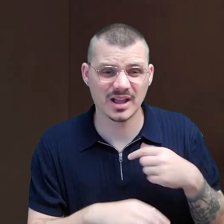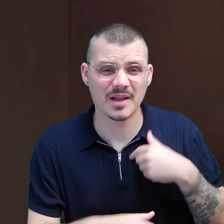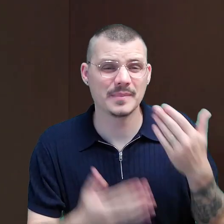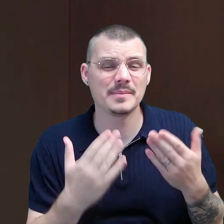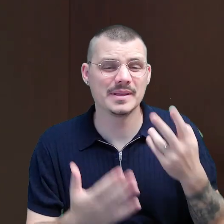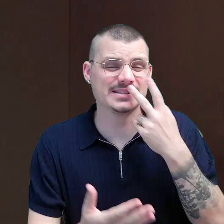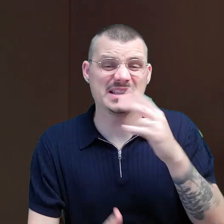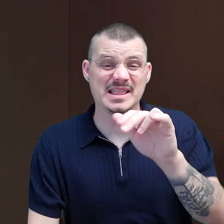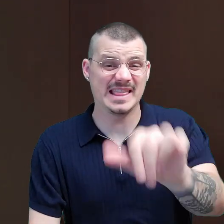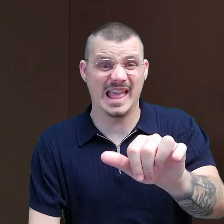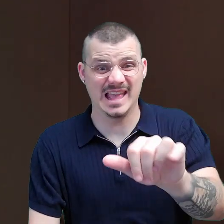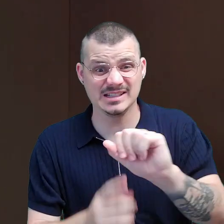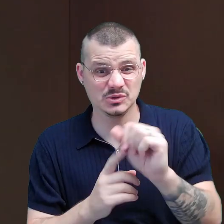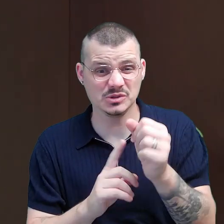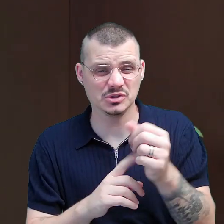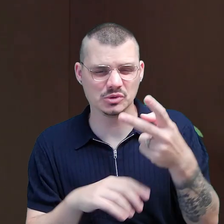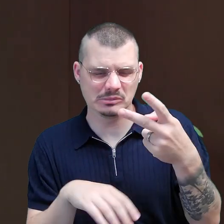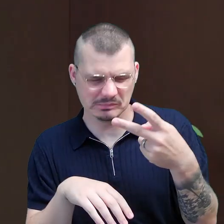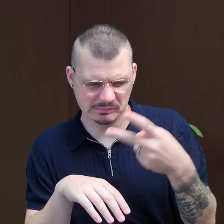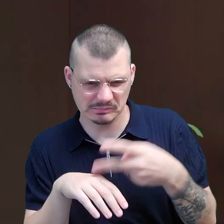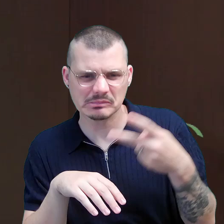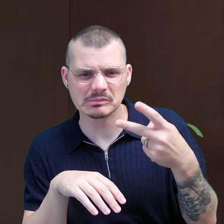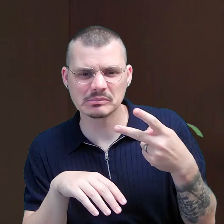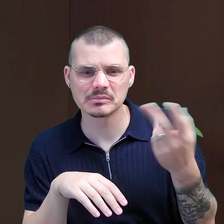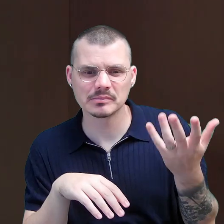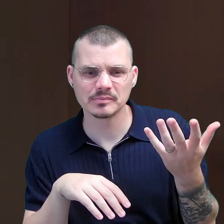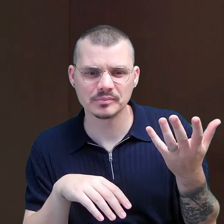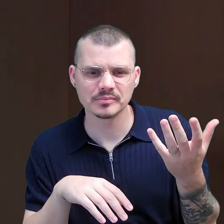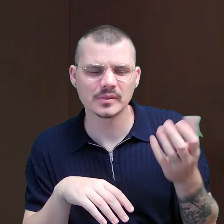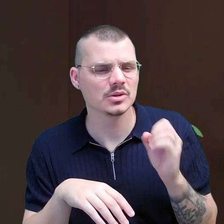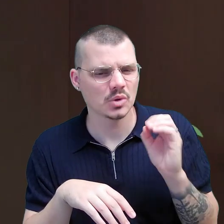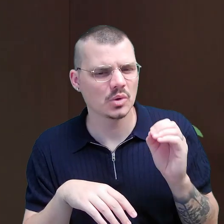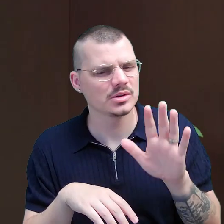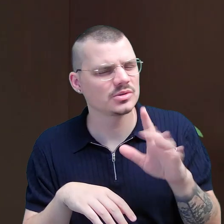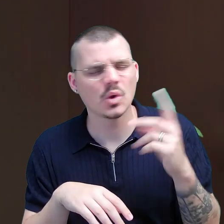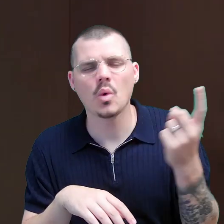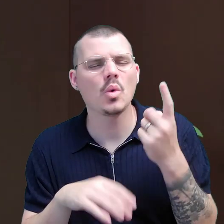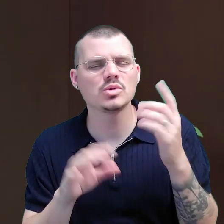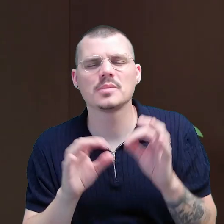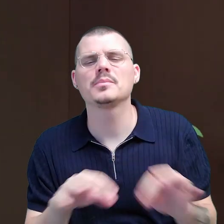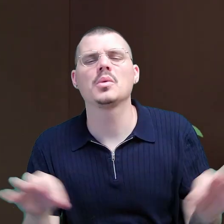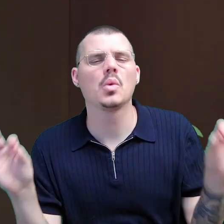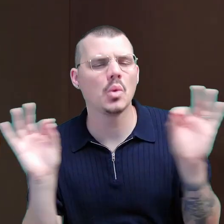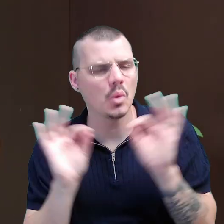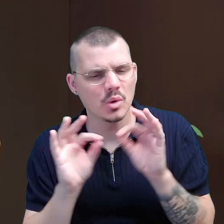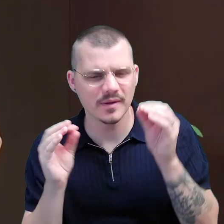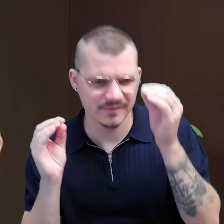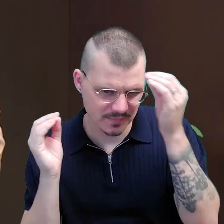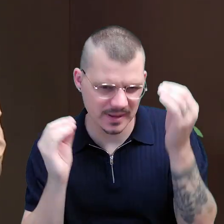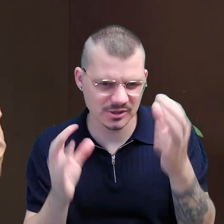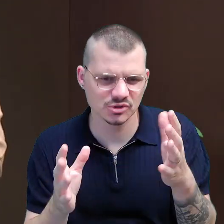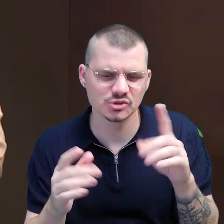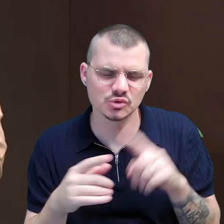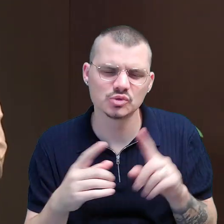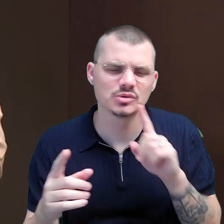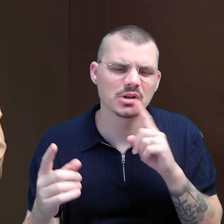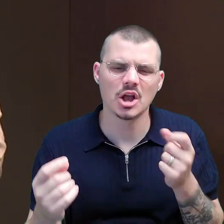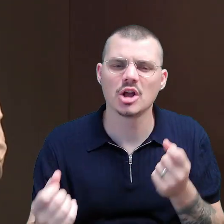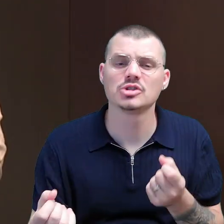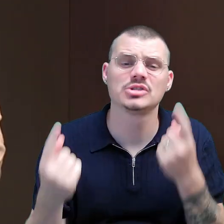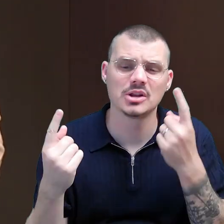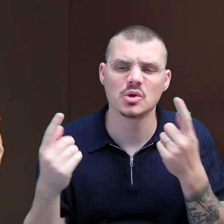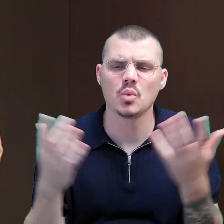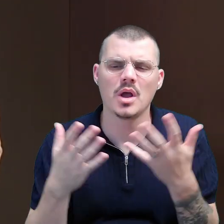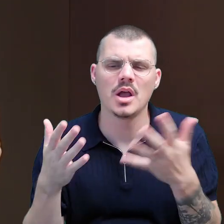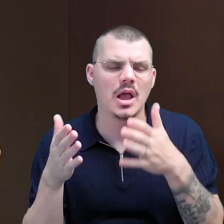seen that twice. So it's always important information in terms of understanding